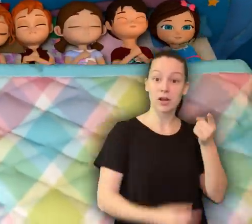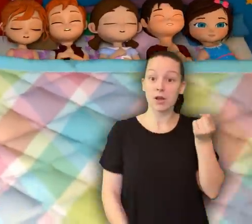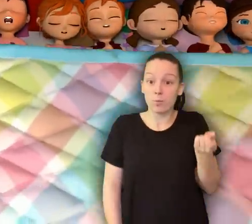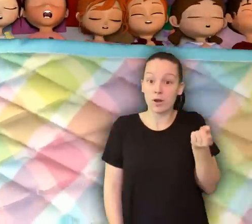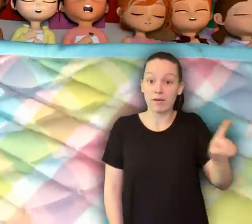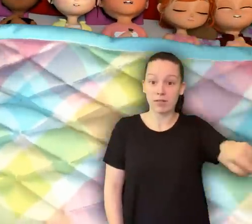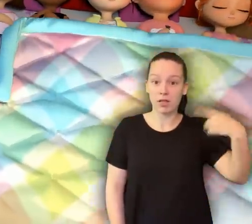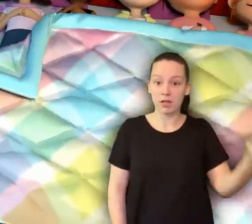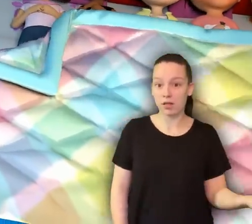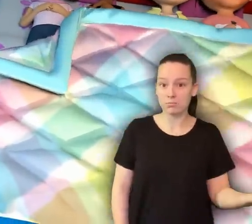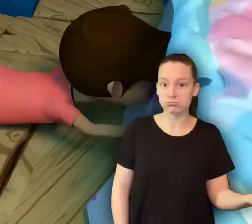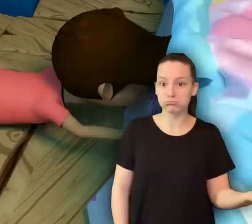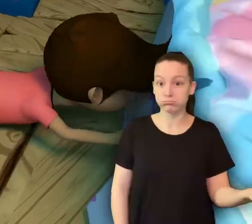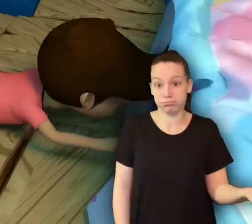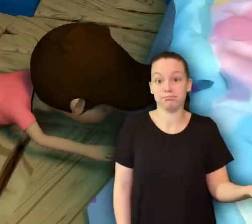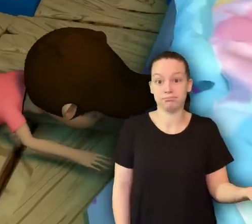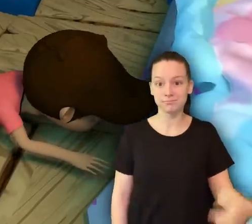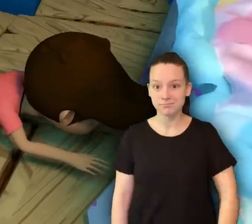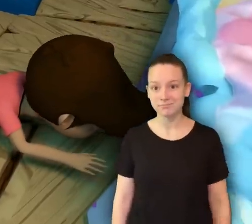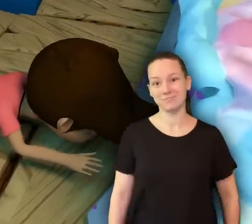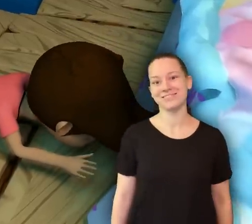rolled over and one fell out